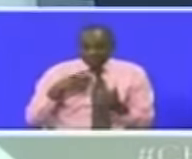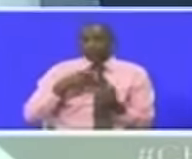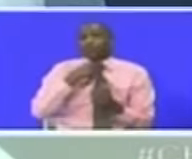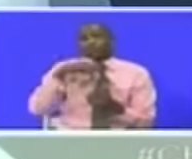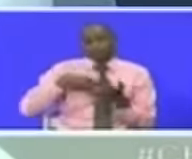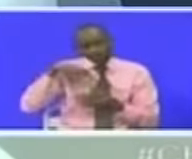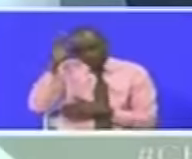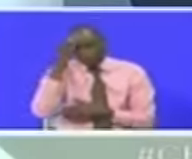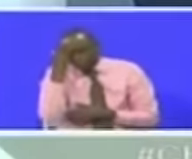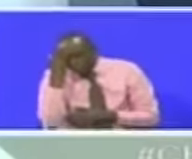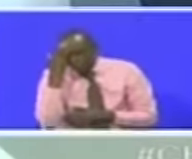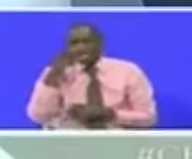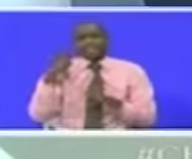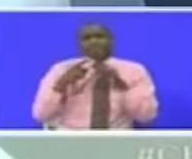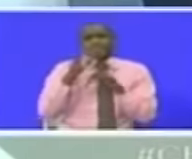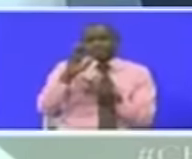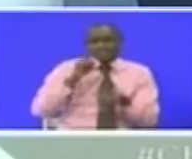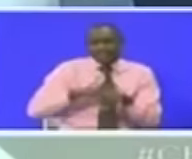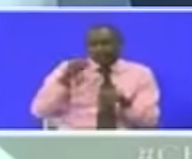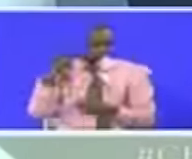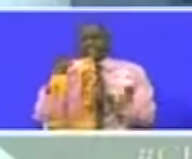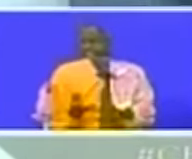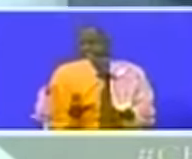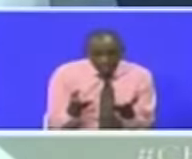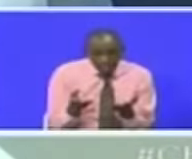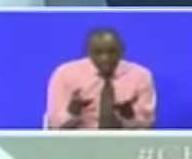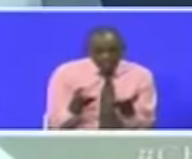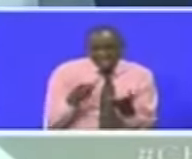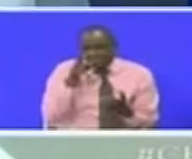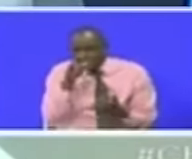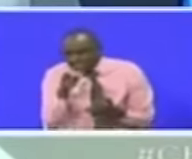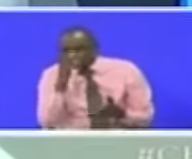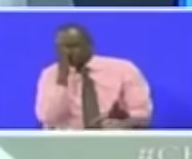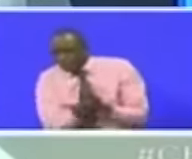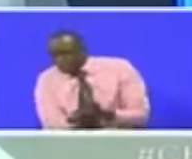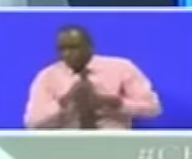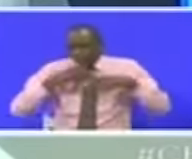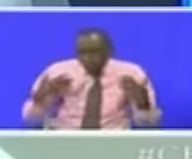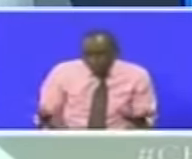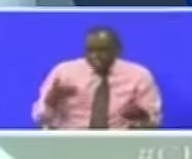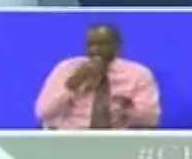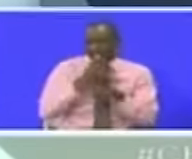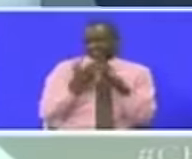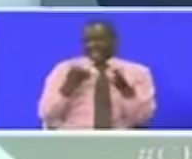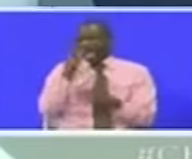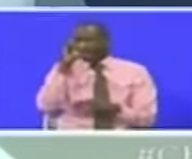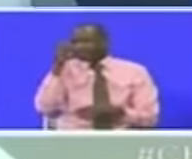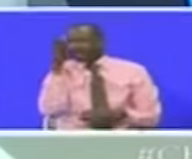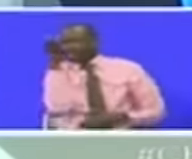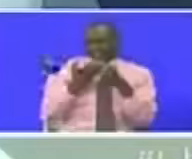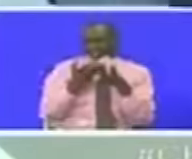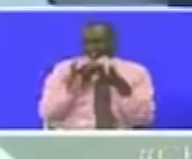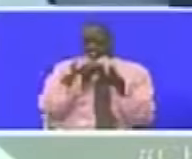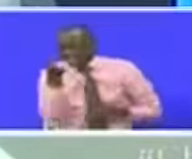know what your experience is like. Is this all a myth? Is it? Or do the IEBC officials